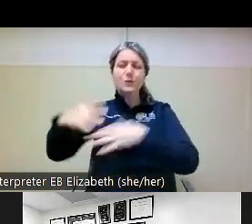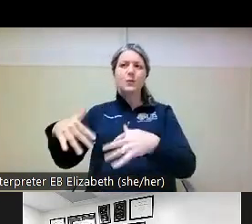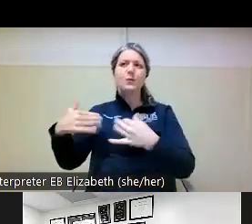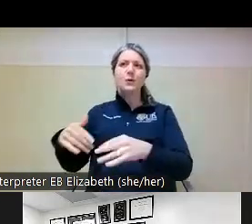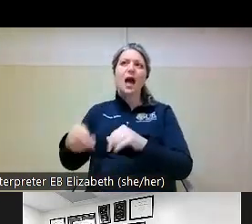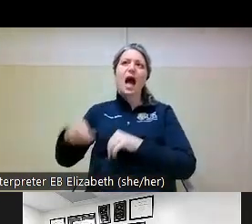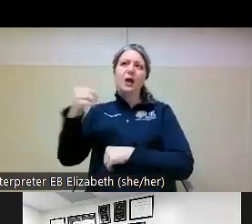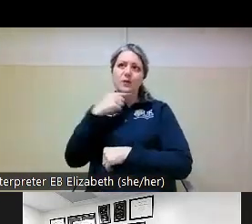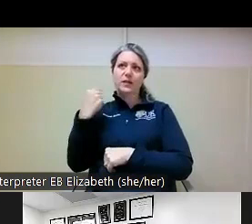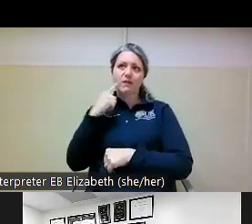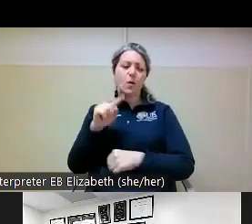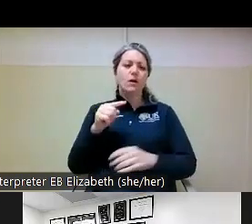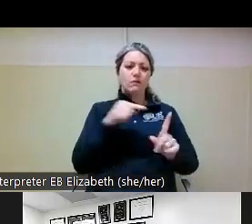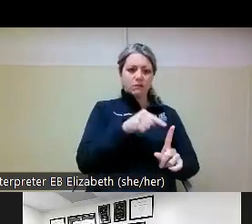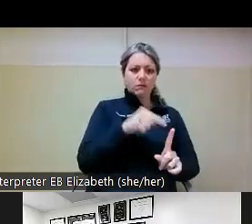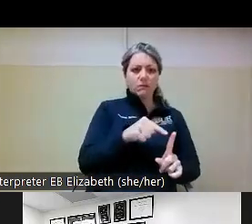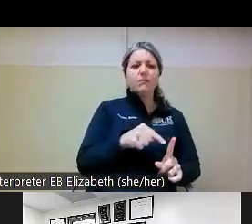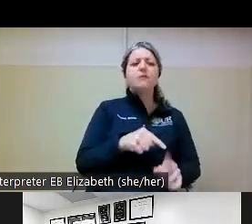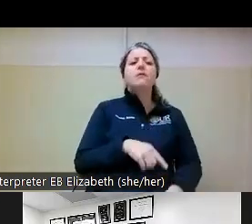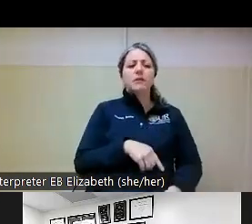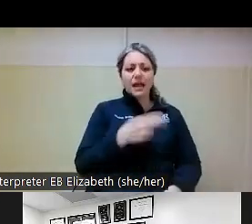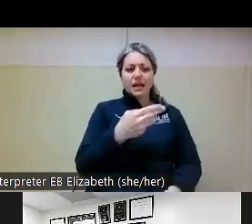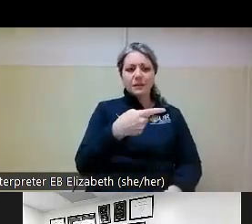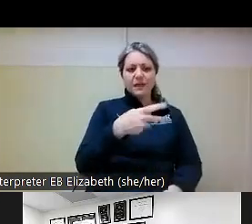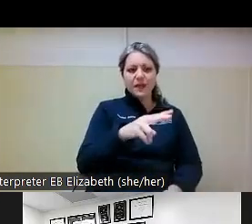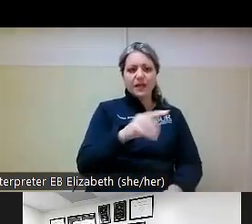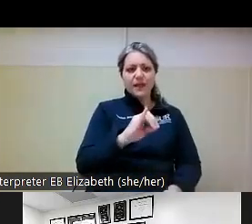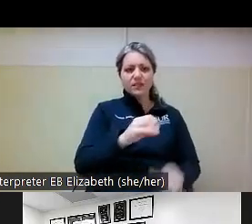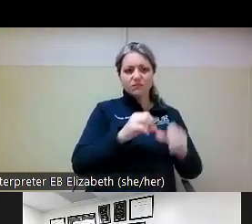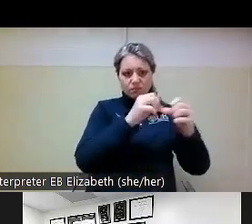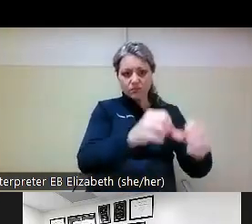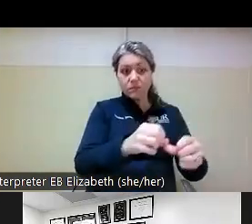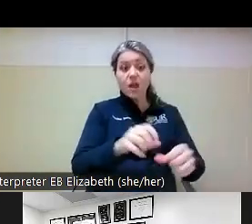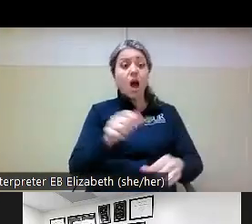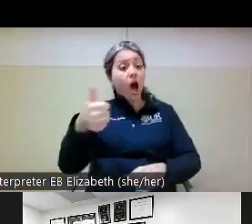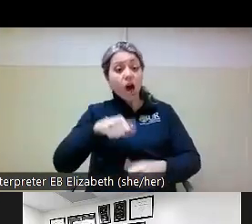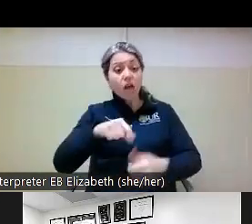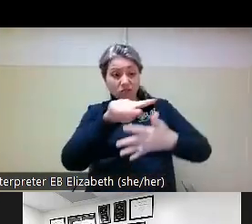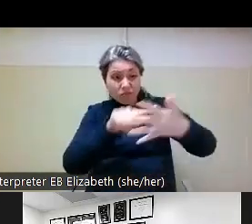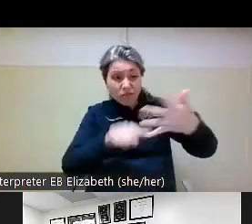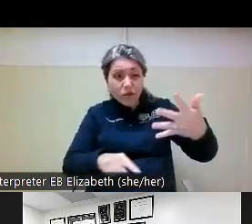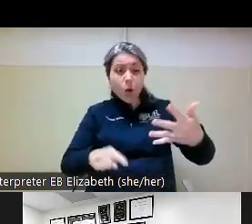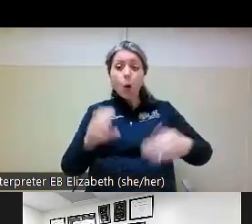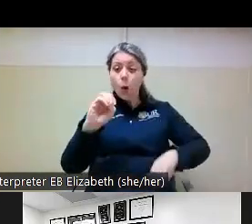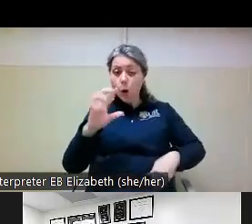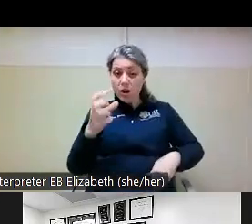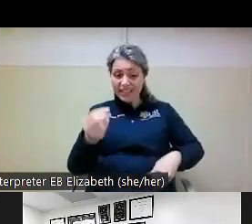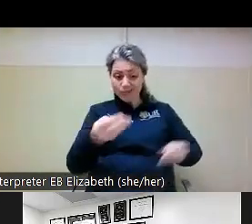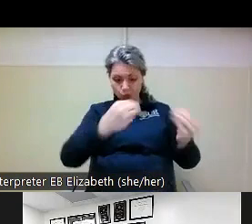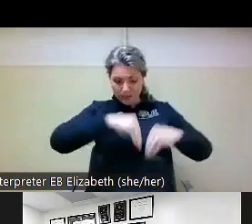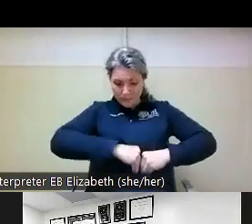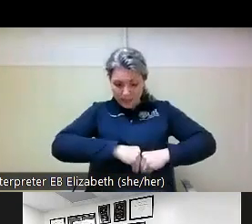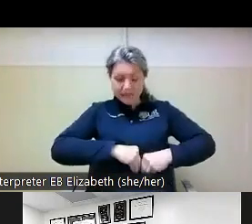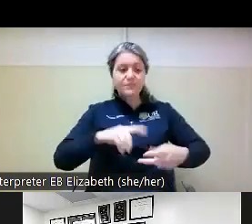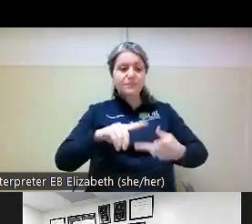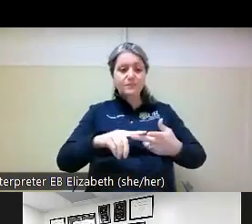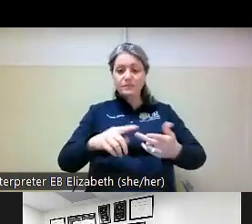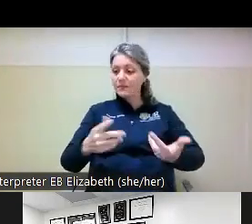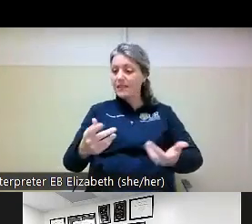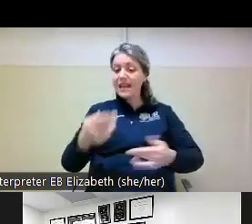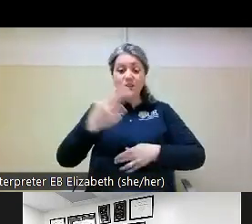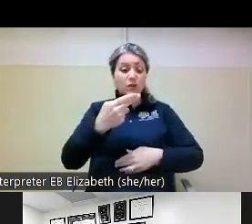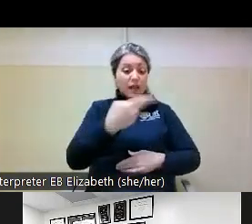Other immunosuppression includes, for example, if you had an organ transplant and you're on lifelong immunosuppressive medications. If you have a history of